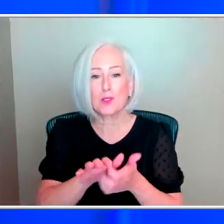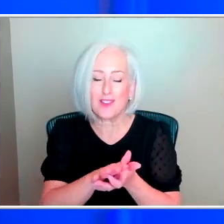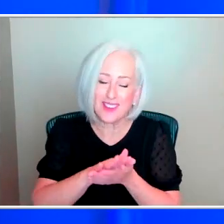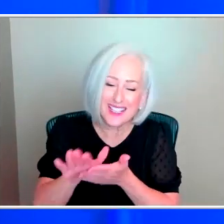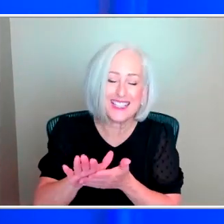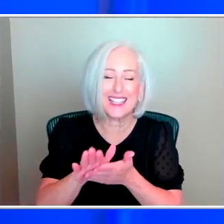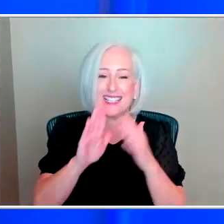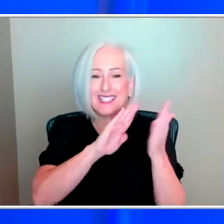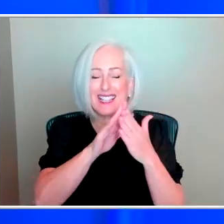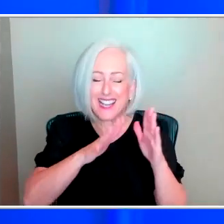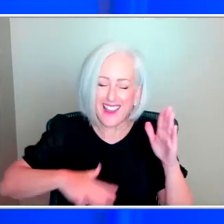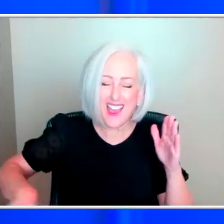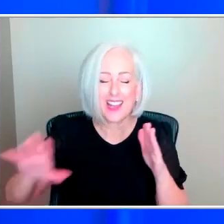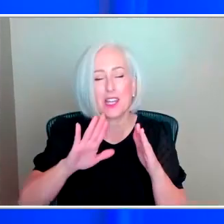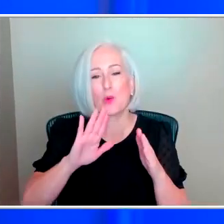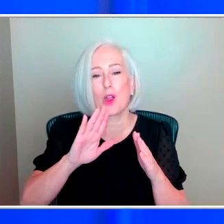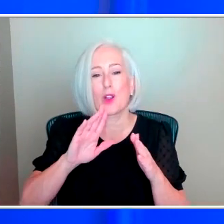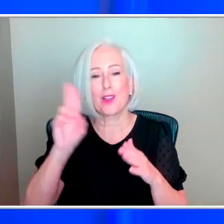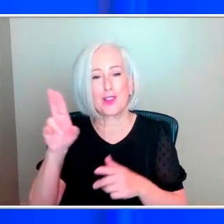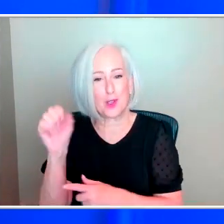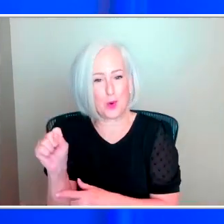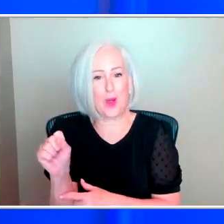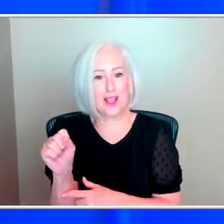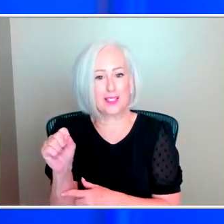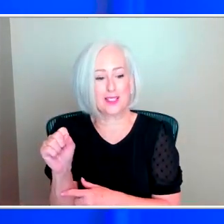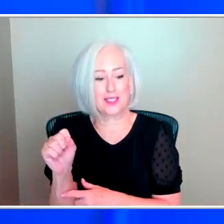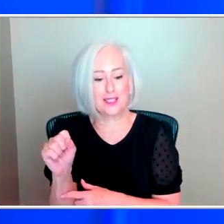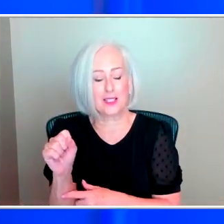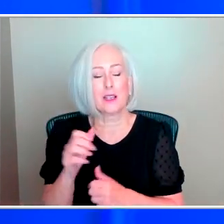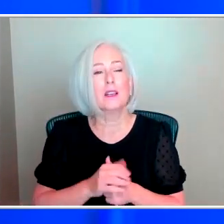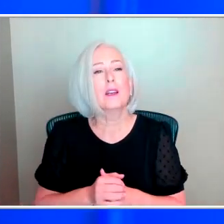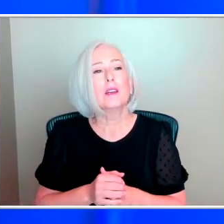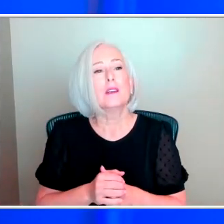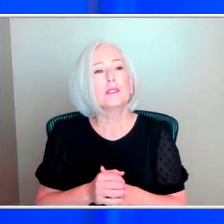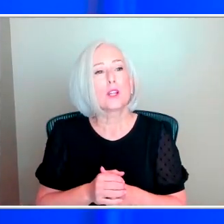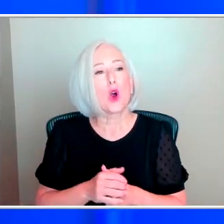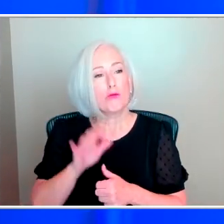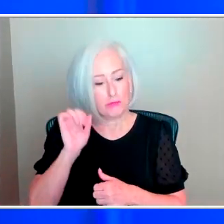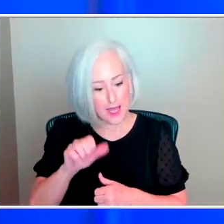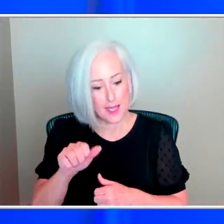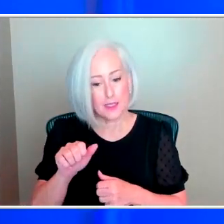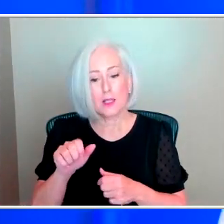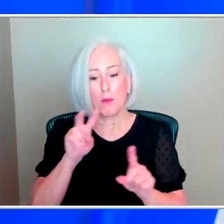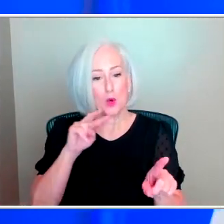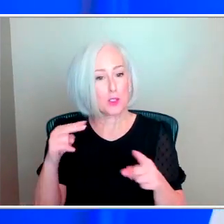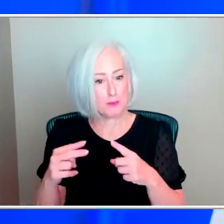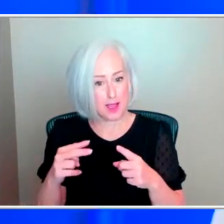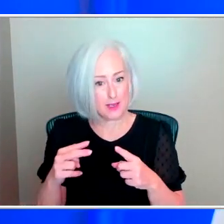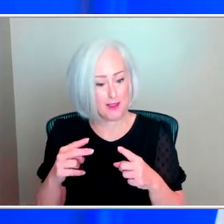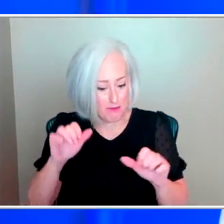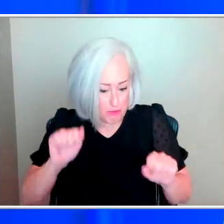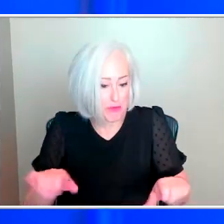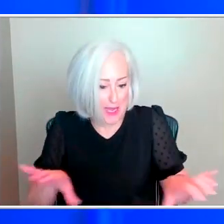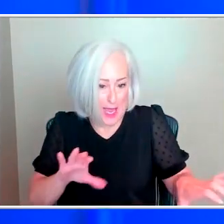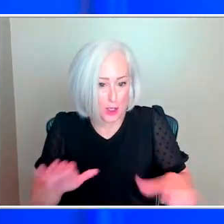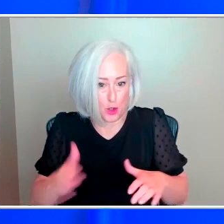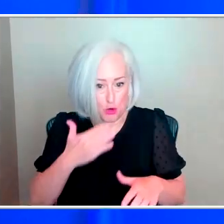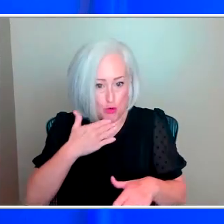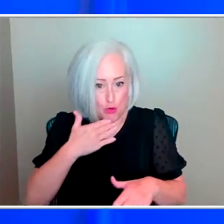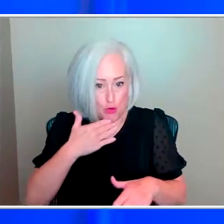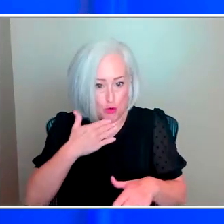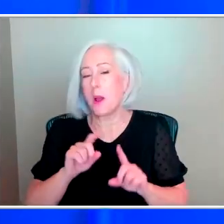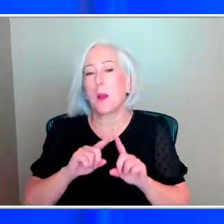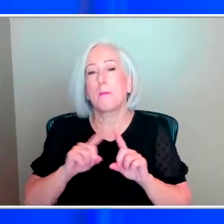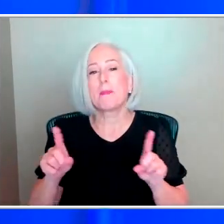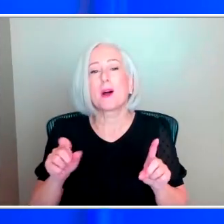So again, putting it in perspective, yes, we can do better, But on the other hand, we're not at risk